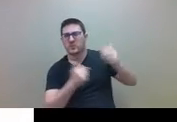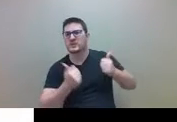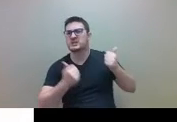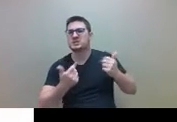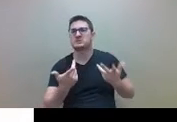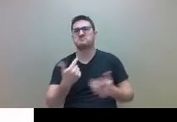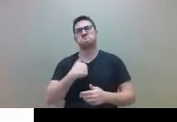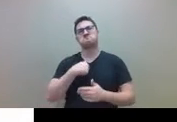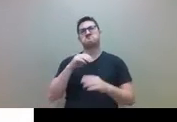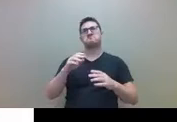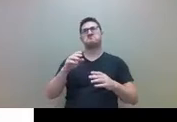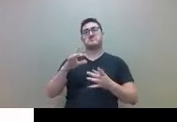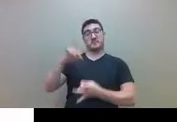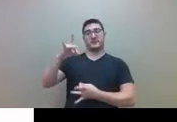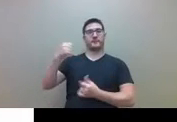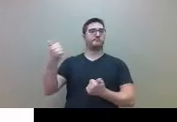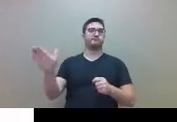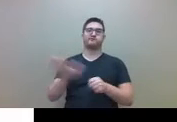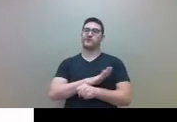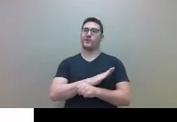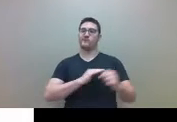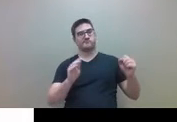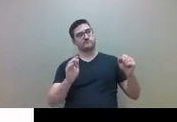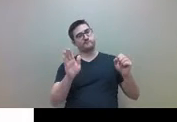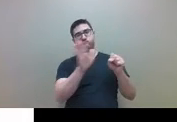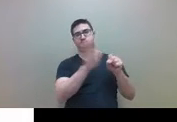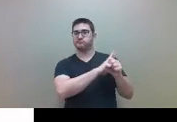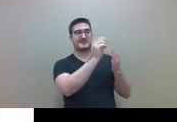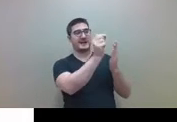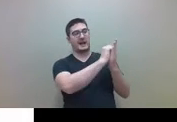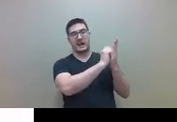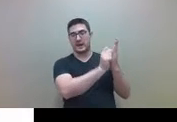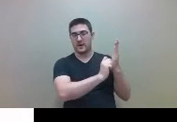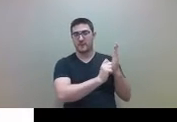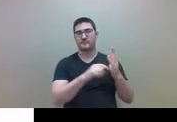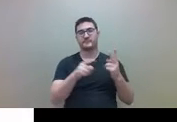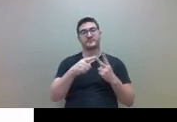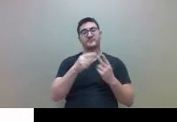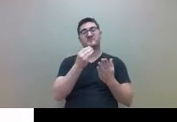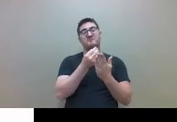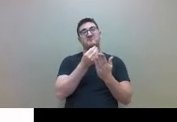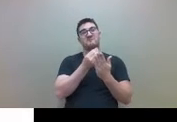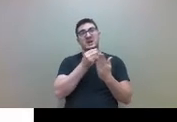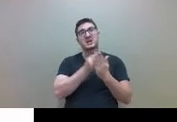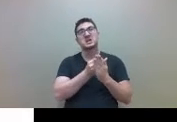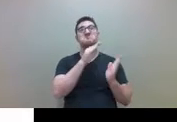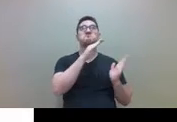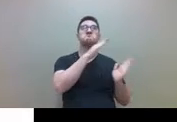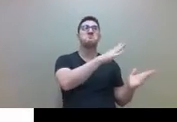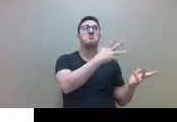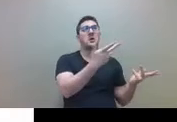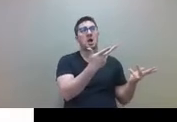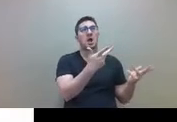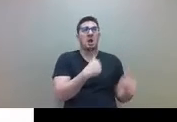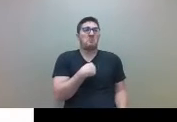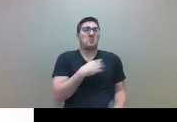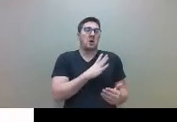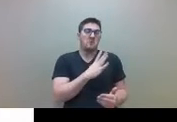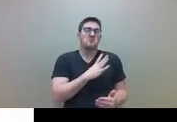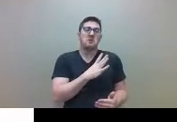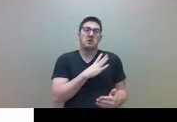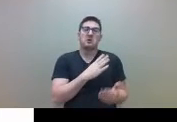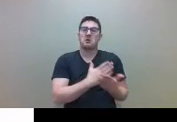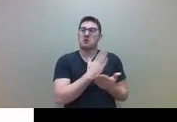yeah, maybe, half of that. It's a visual way of telling yourself,